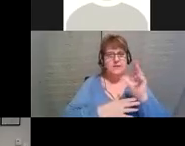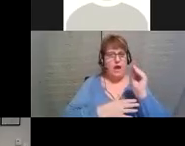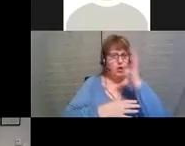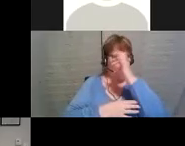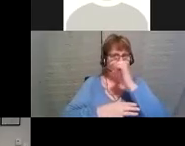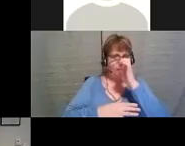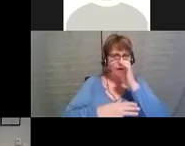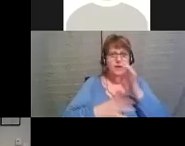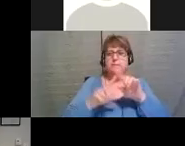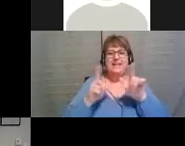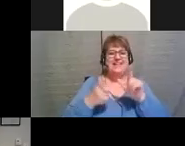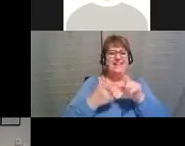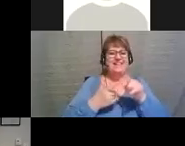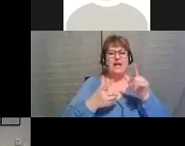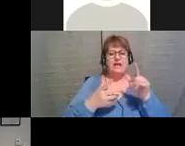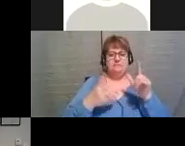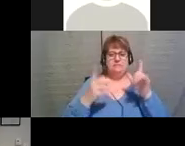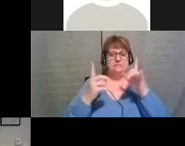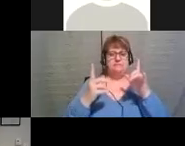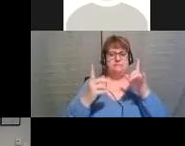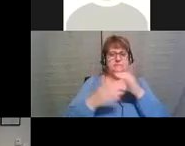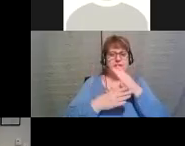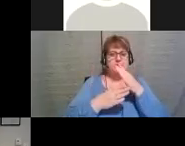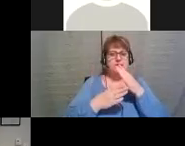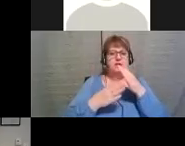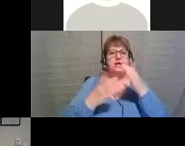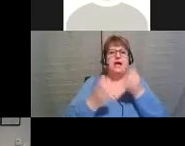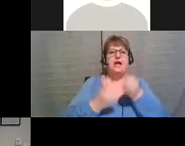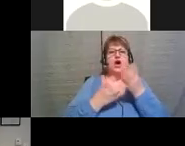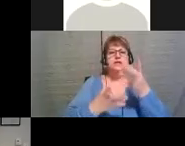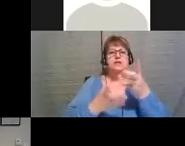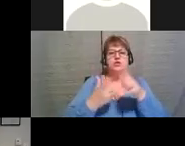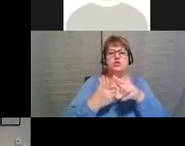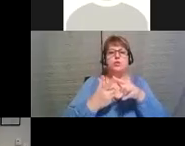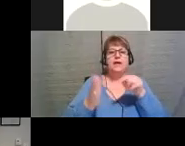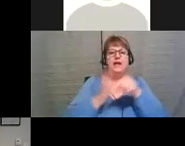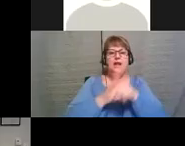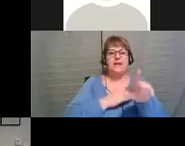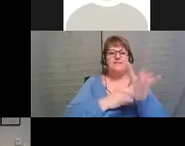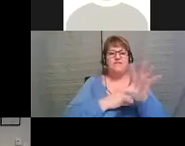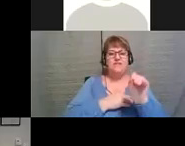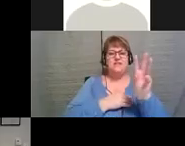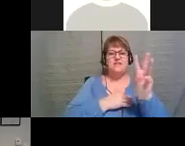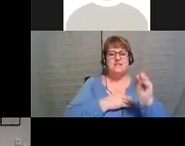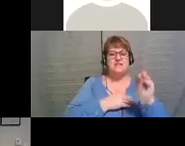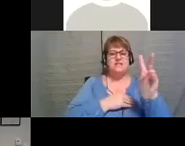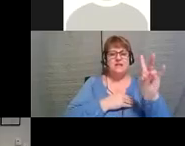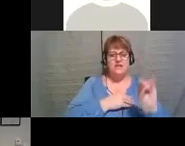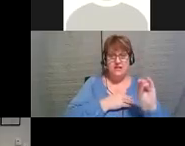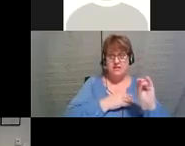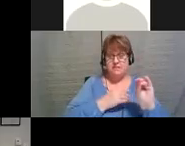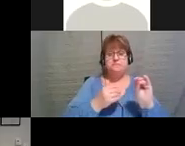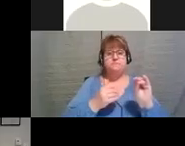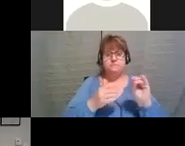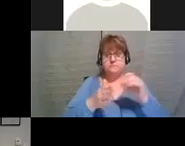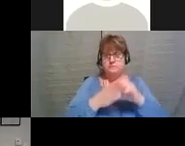of hyperlipidemia kill people in their 50s and 60s and 70s. Whereas in lower income countries, people are